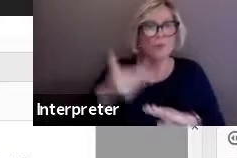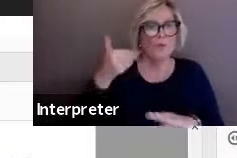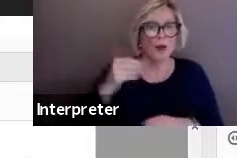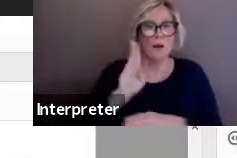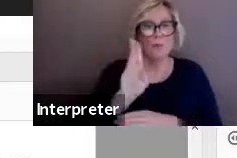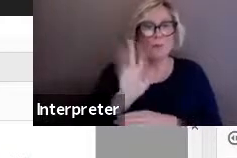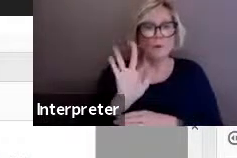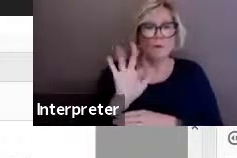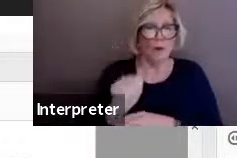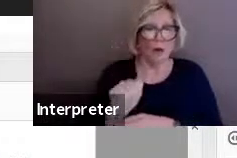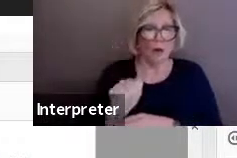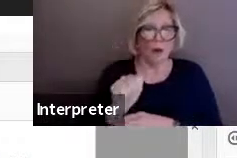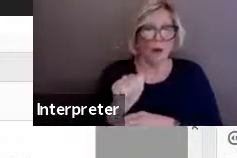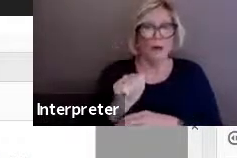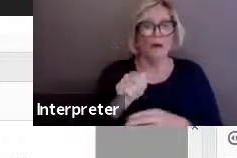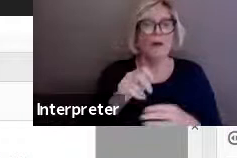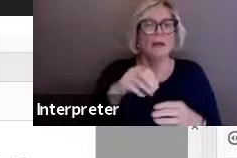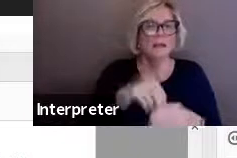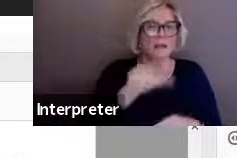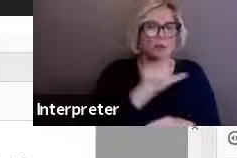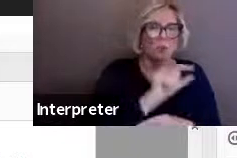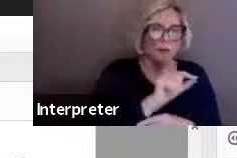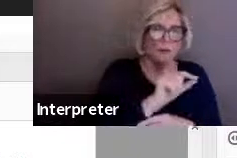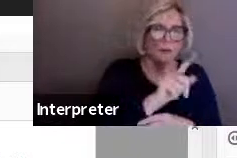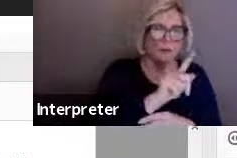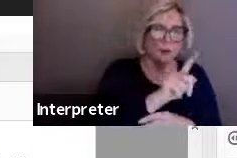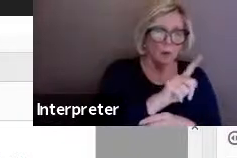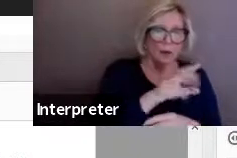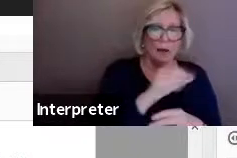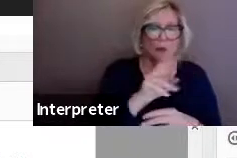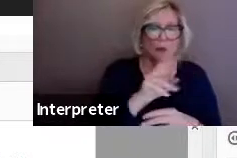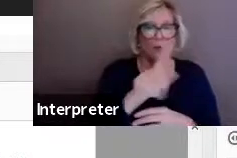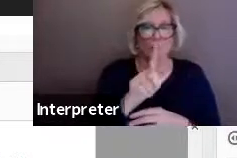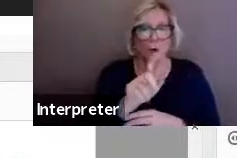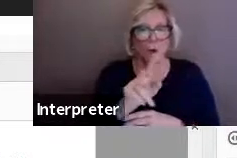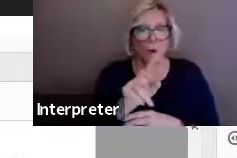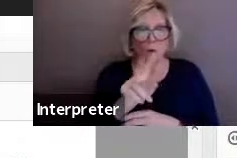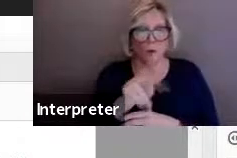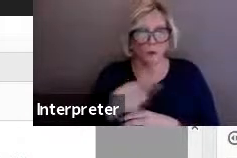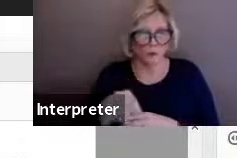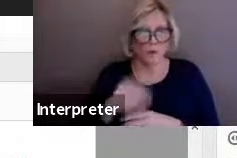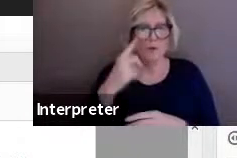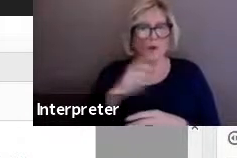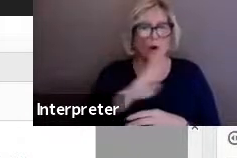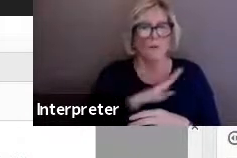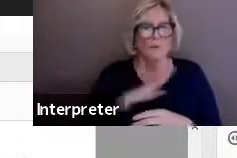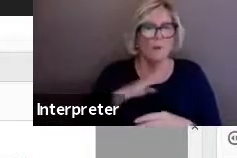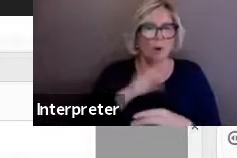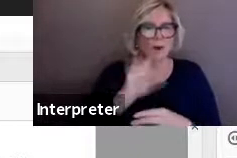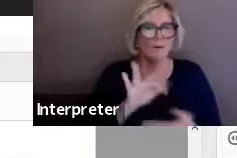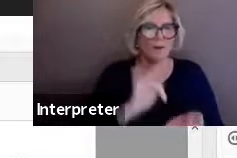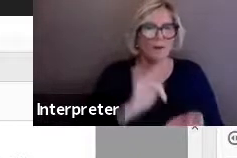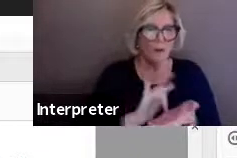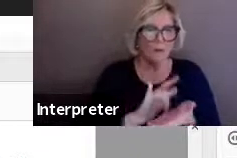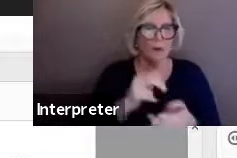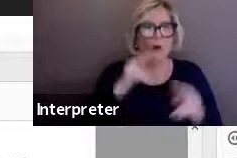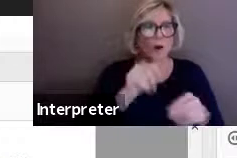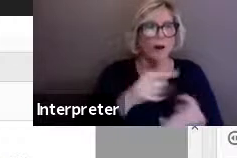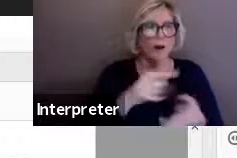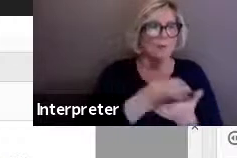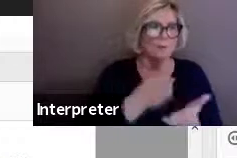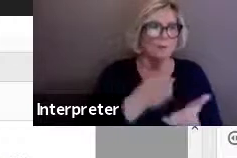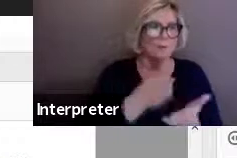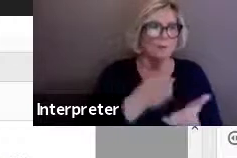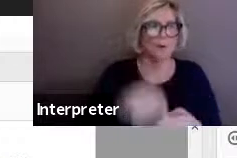actually authorized fund balance transfers both in 21 and 22 for the Board of Pharmacy. When we were looking at the budget, those fund balance transfers were targeted